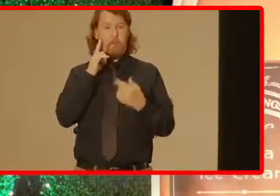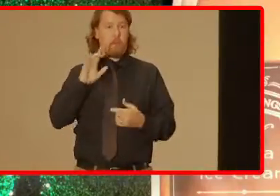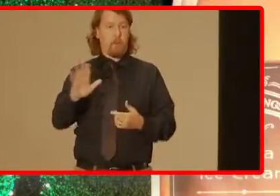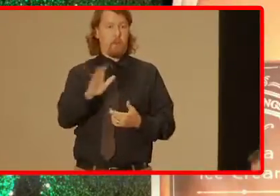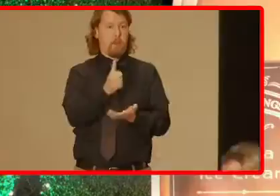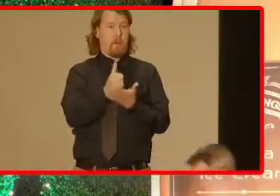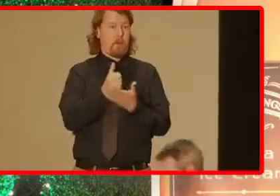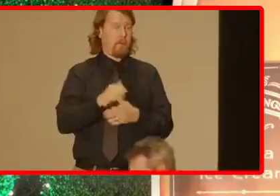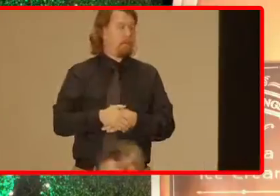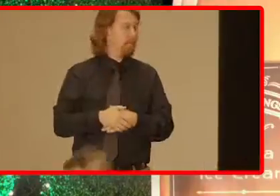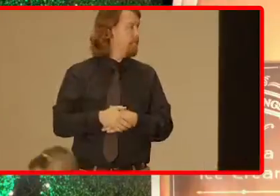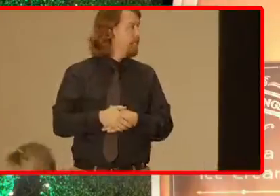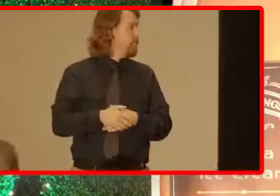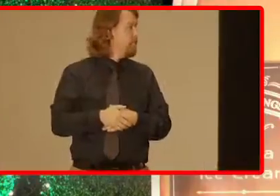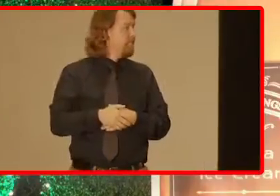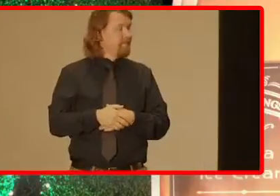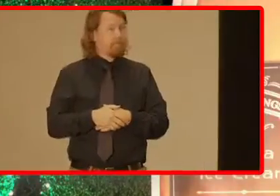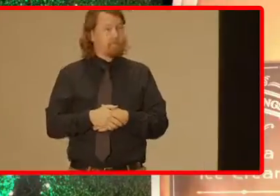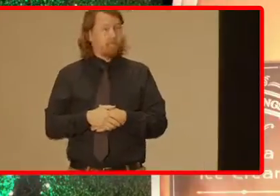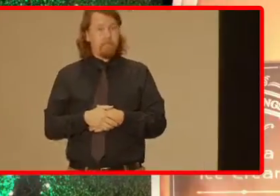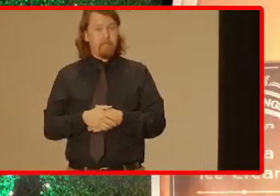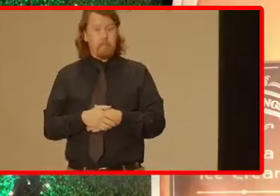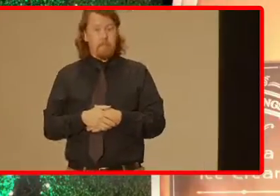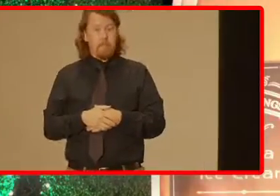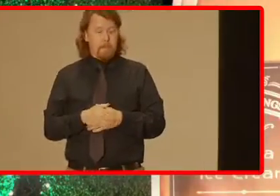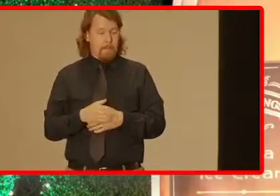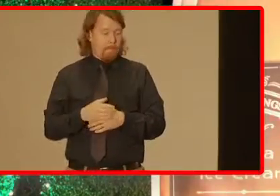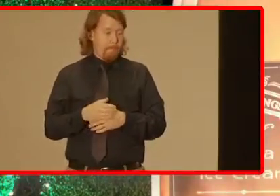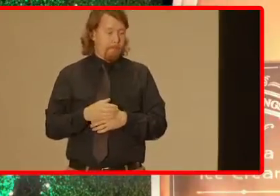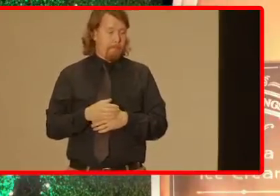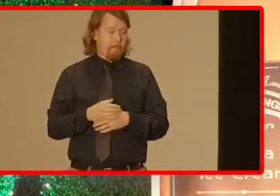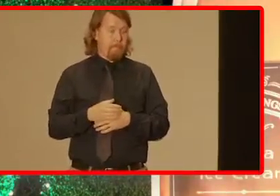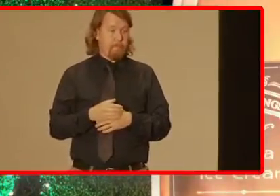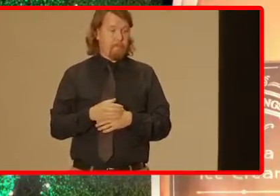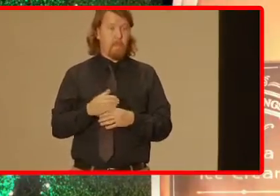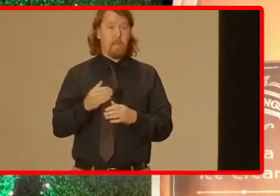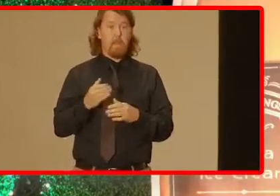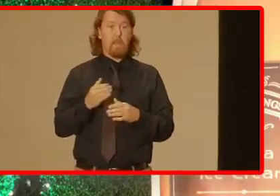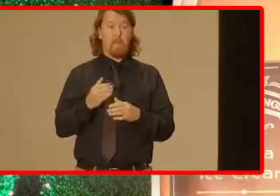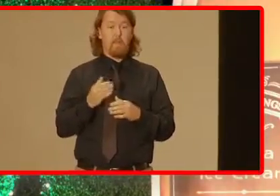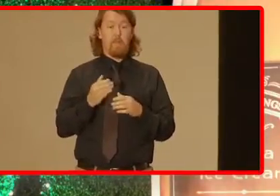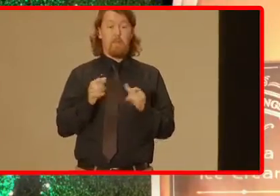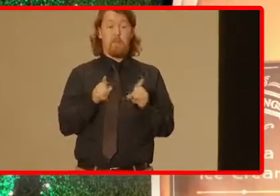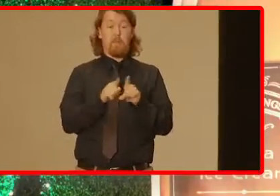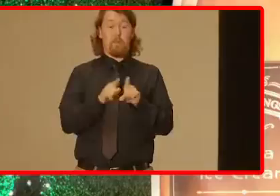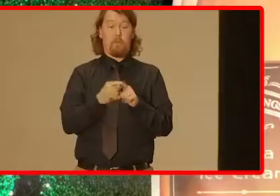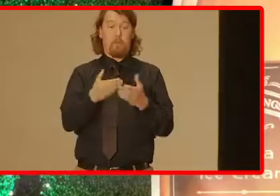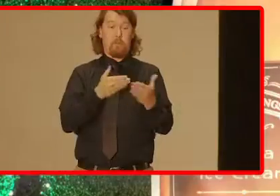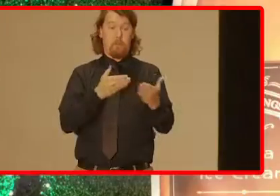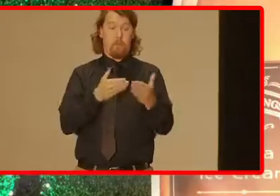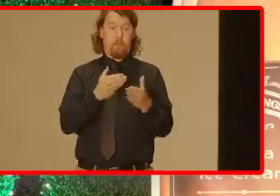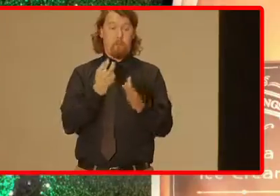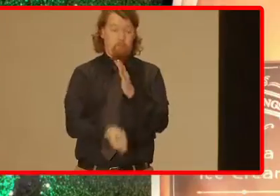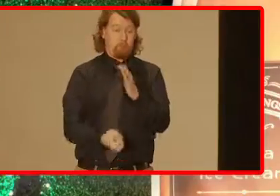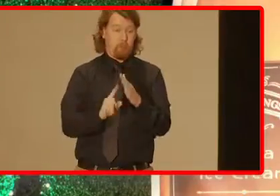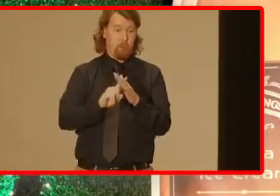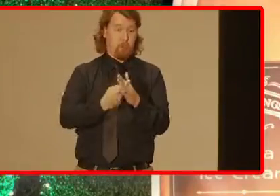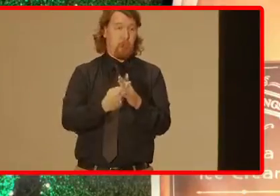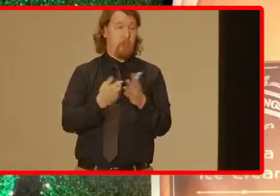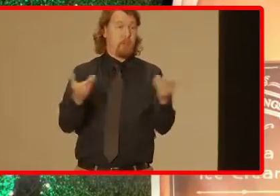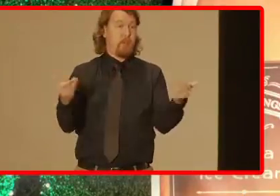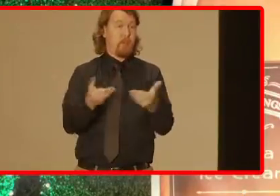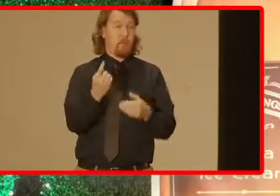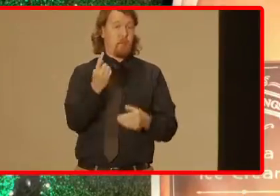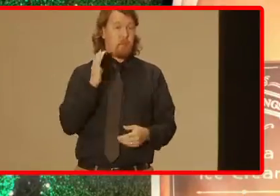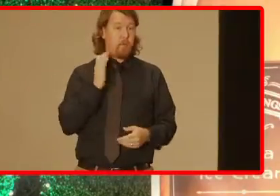At this time, before we get in and moving a little further, I would like to introduce you to one of our